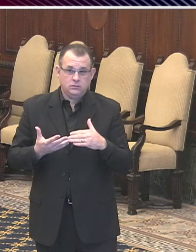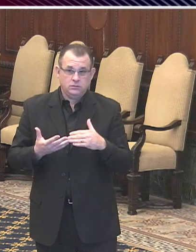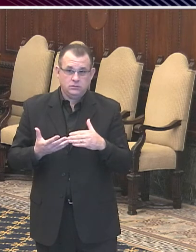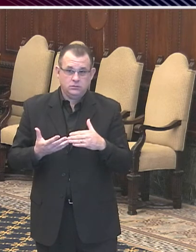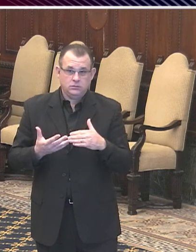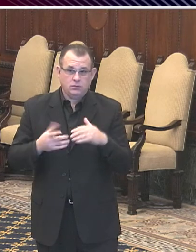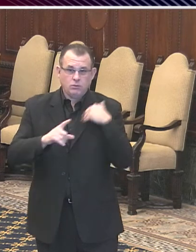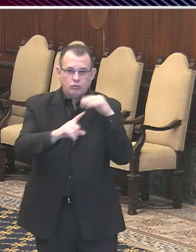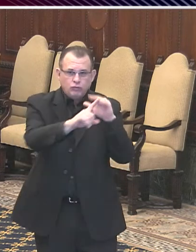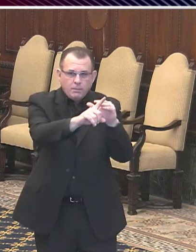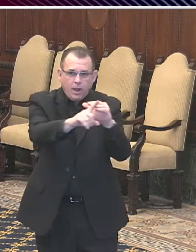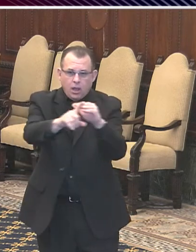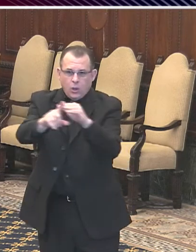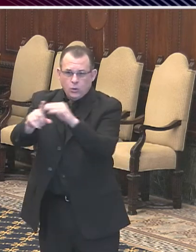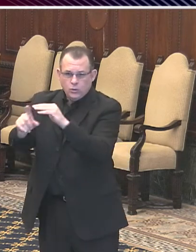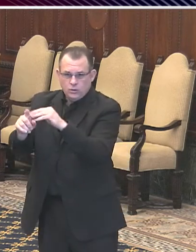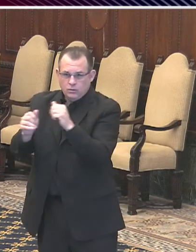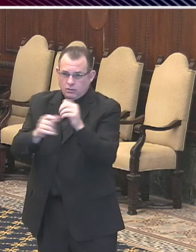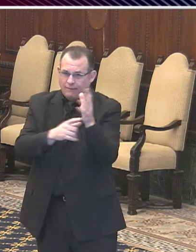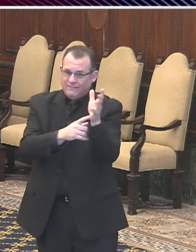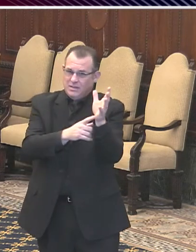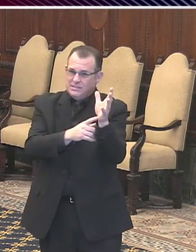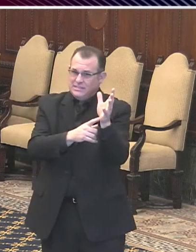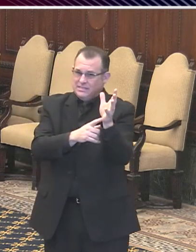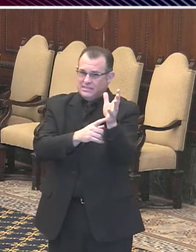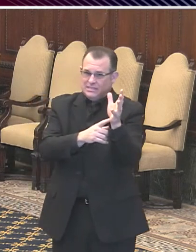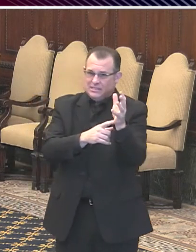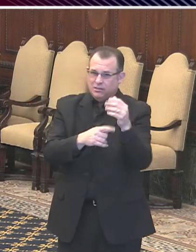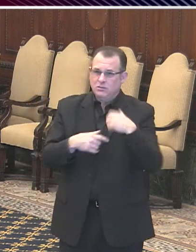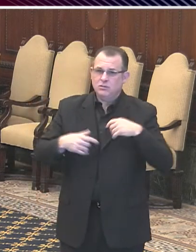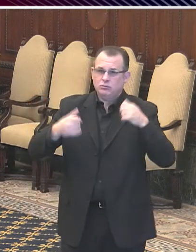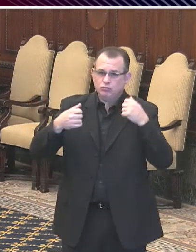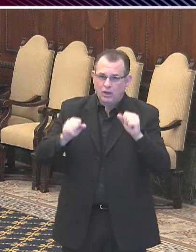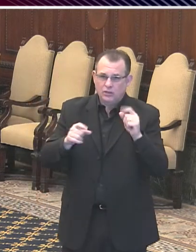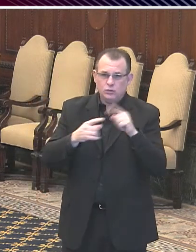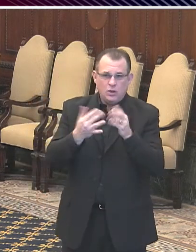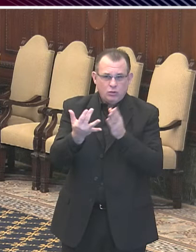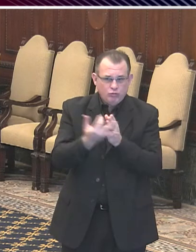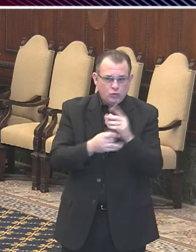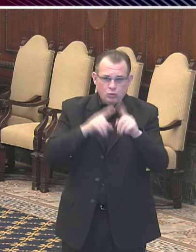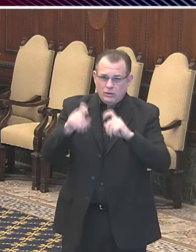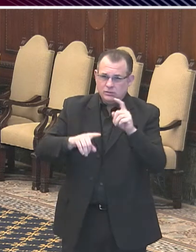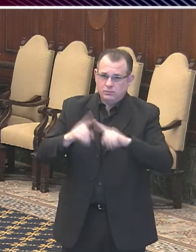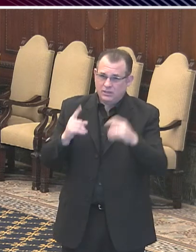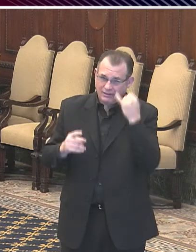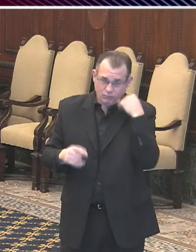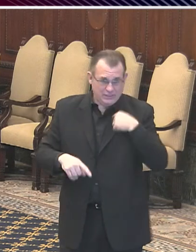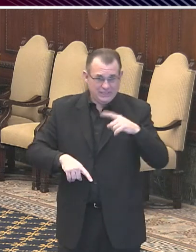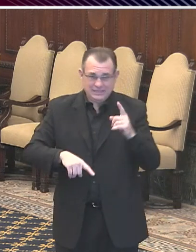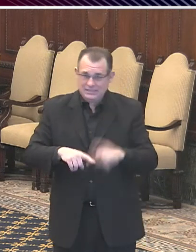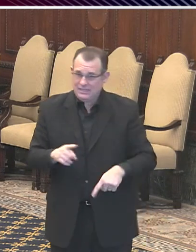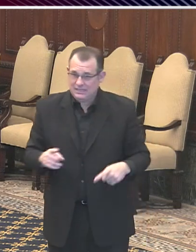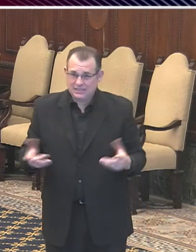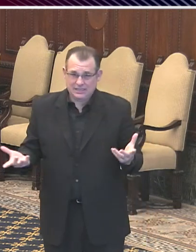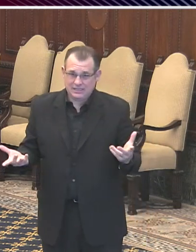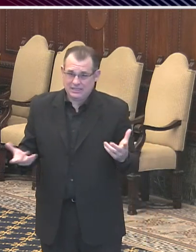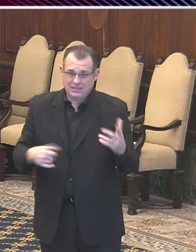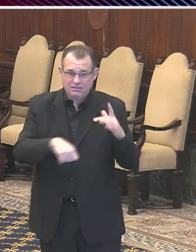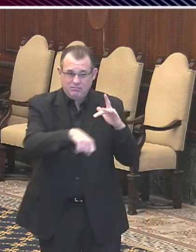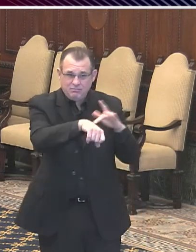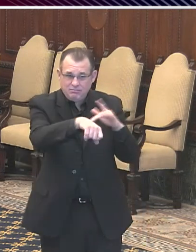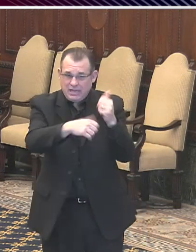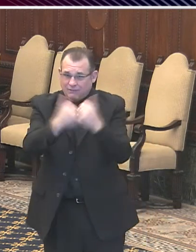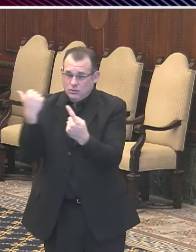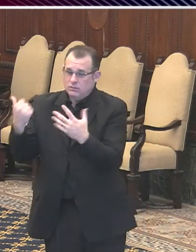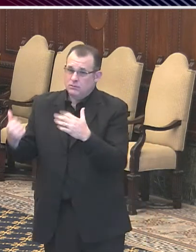we're looking at about 5 more minutes here. So we're gonna try to get through the questions, but if we can't get to everyone, we apologize. Next